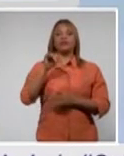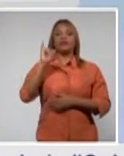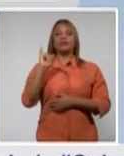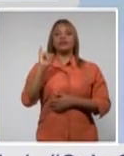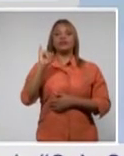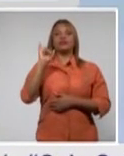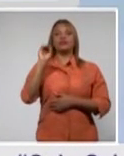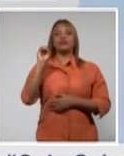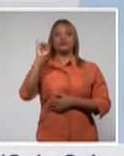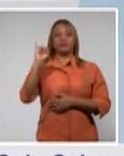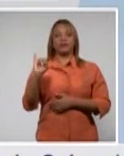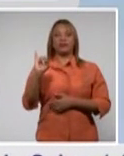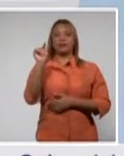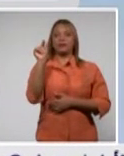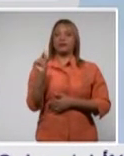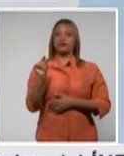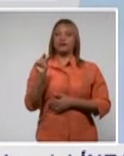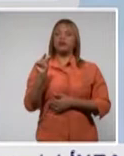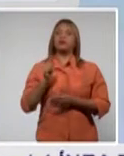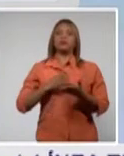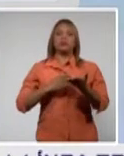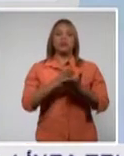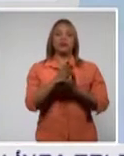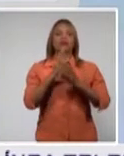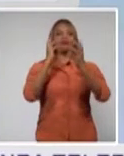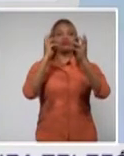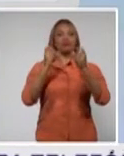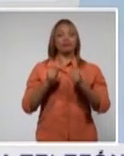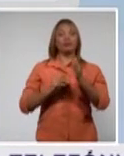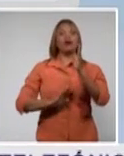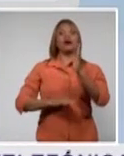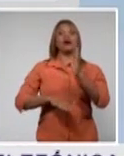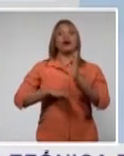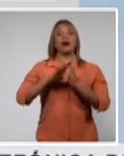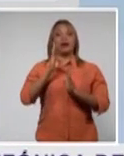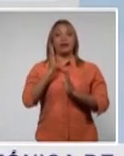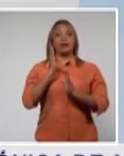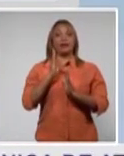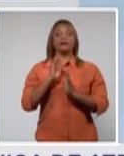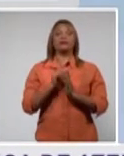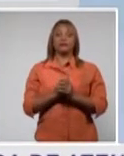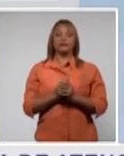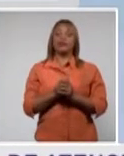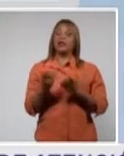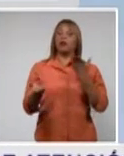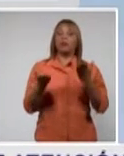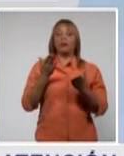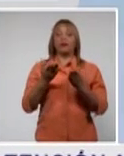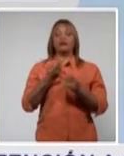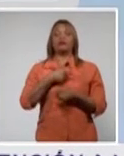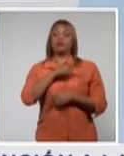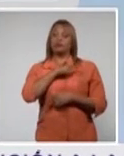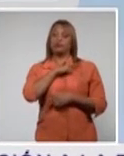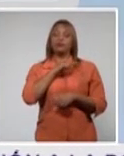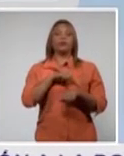606 confirmed active cases, a high number compared to what we have seen previously.